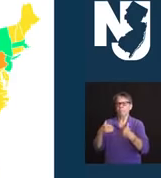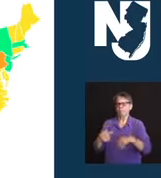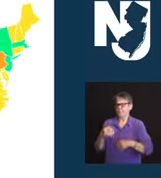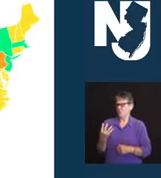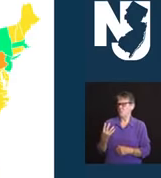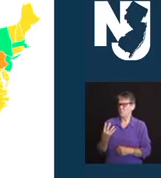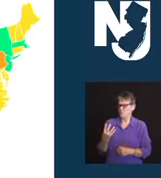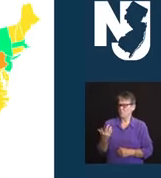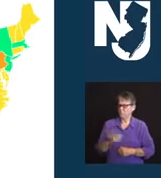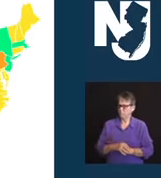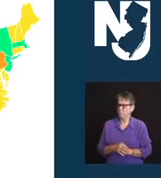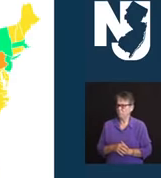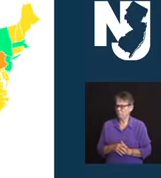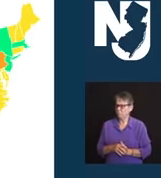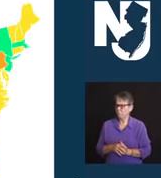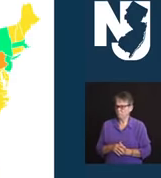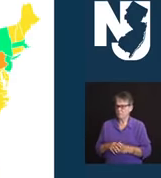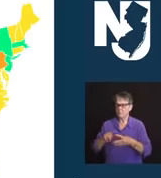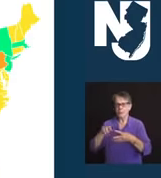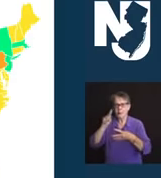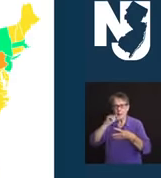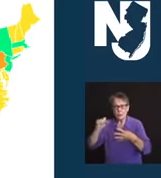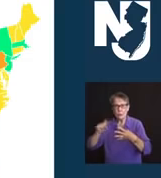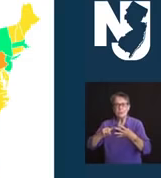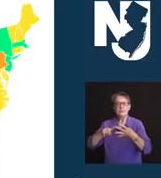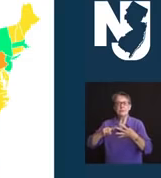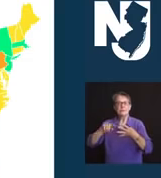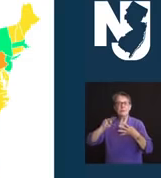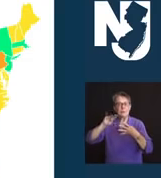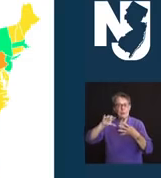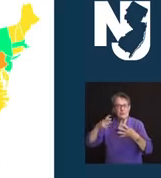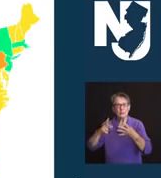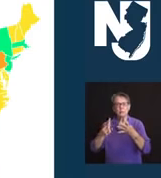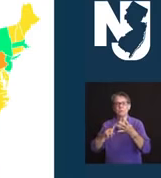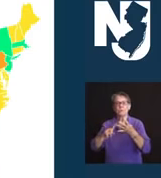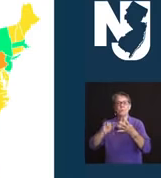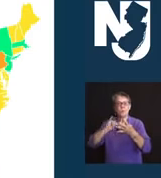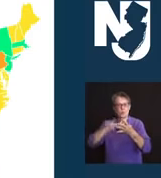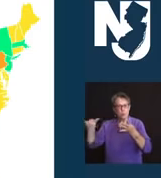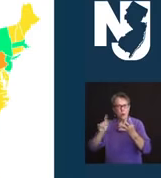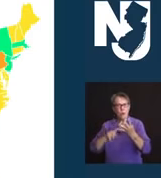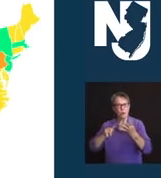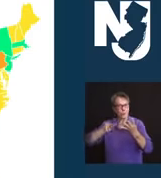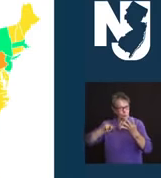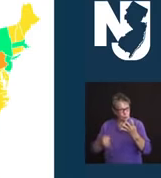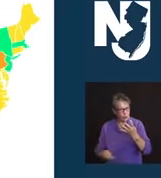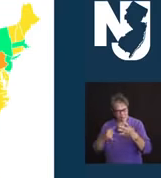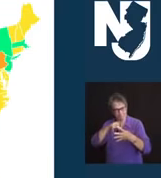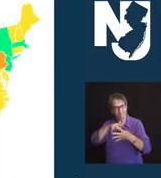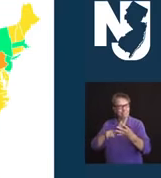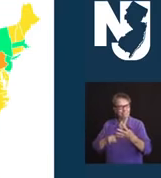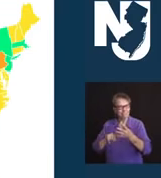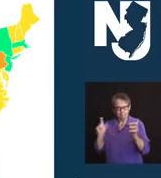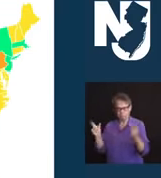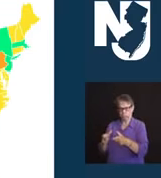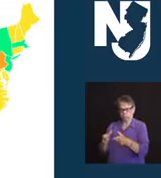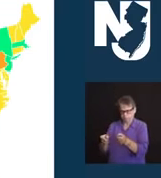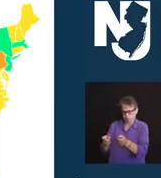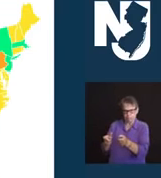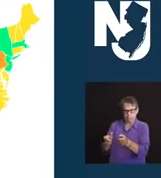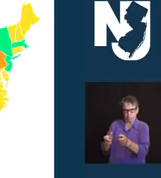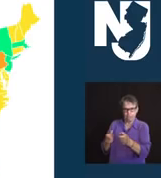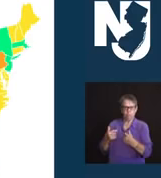is Massachusetts, New York, Michigan, and the great state of New Jersey. This proves that the measures we put in place, again,